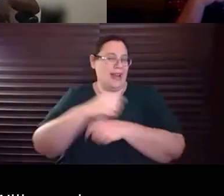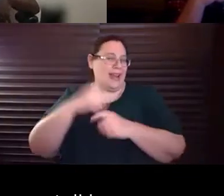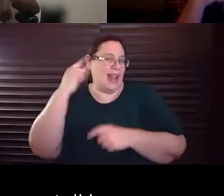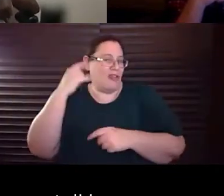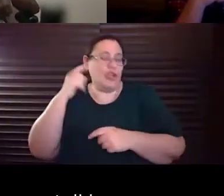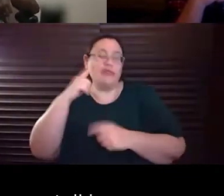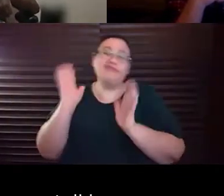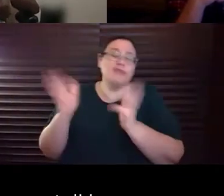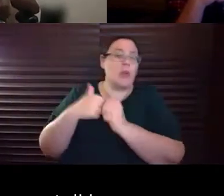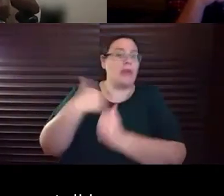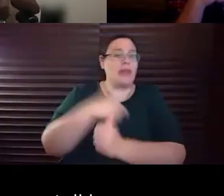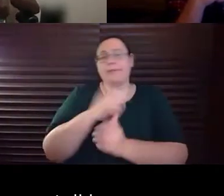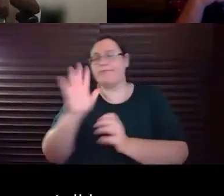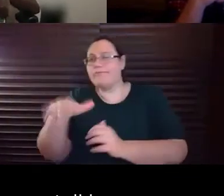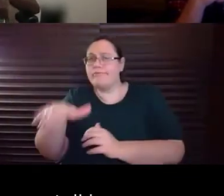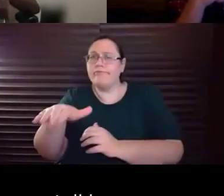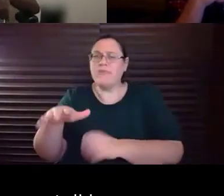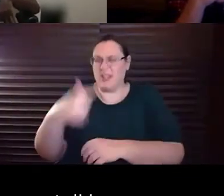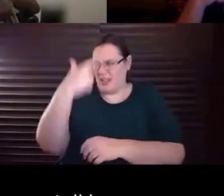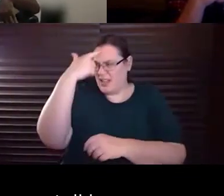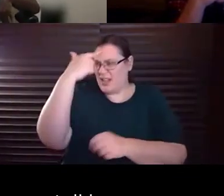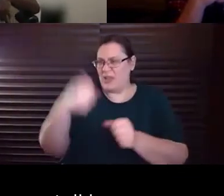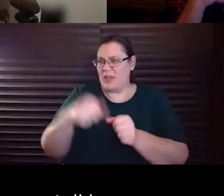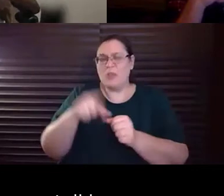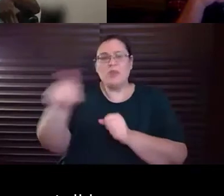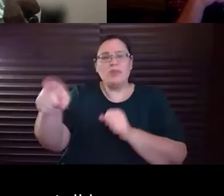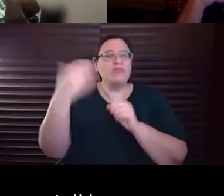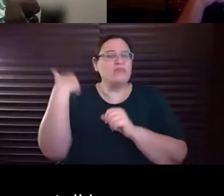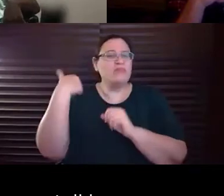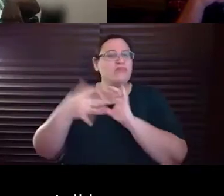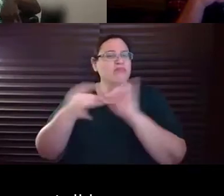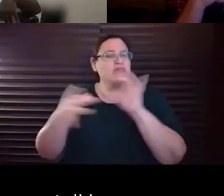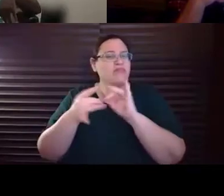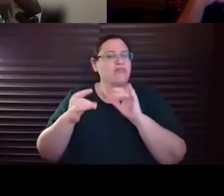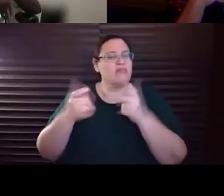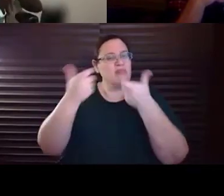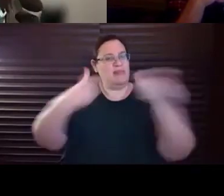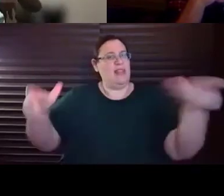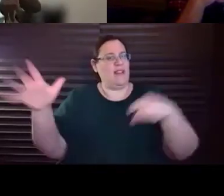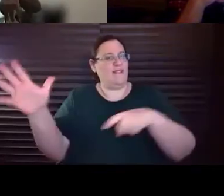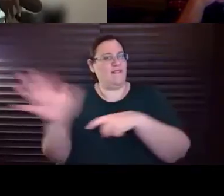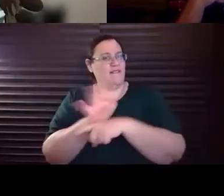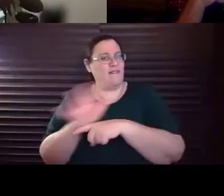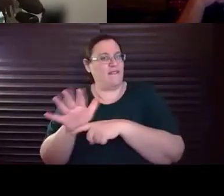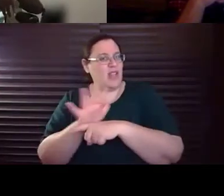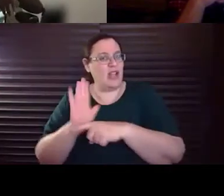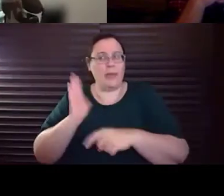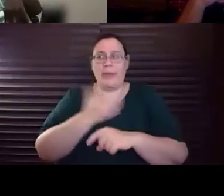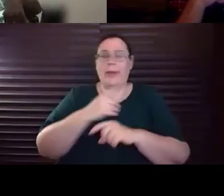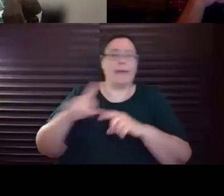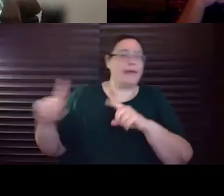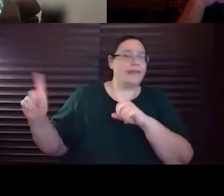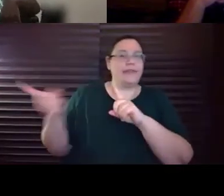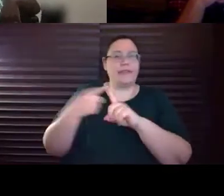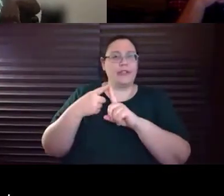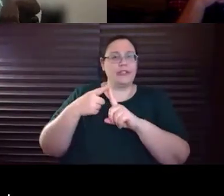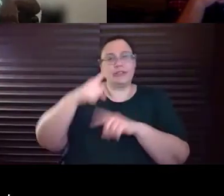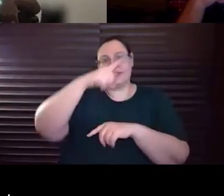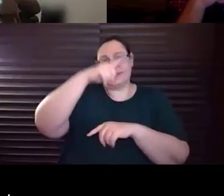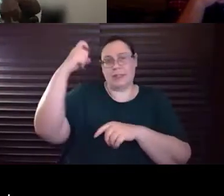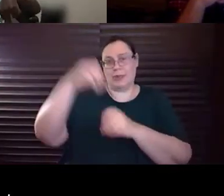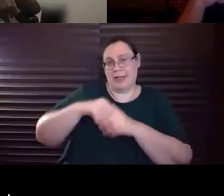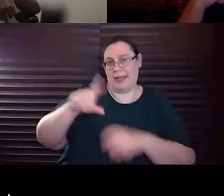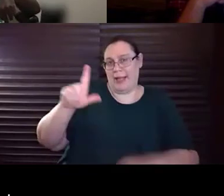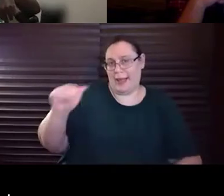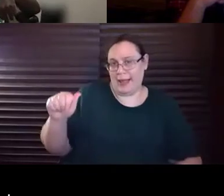like, I remember you were talking about a feature film our first summer in LA.